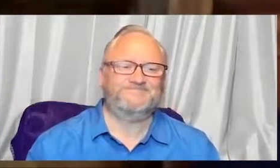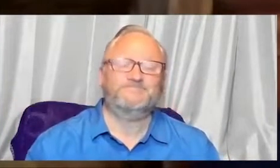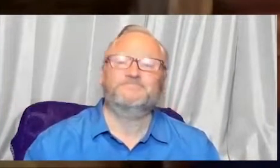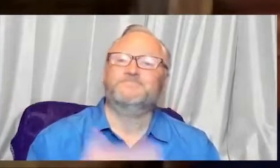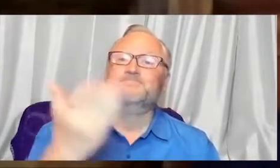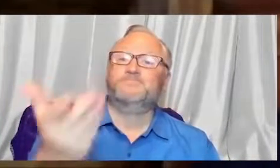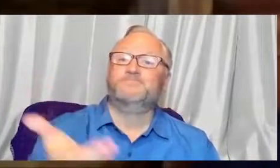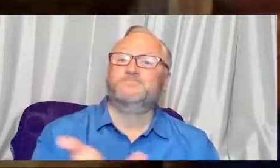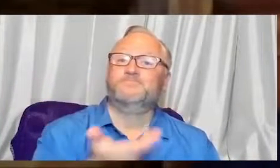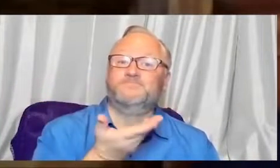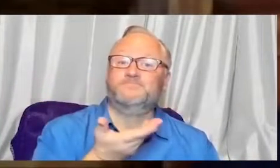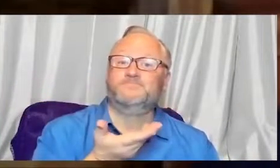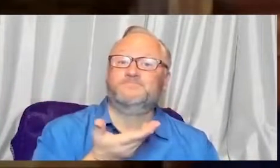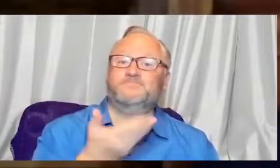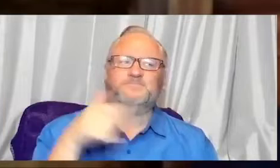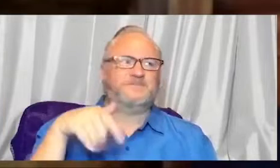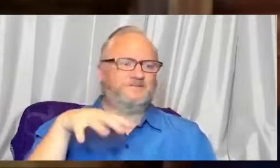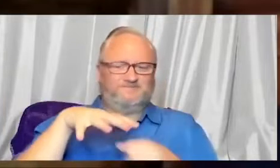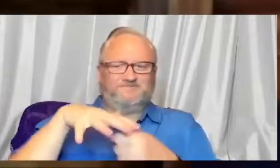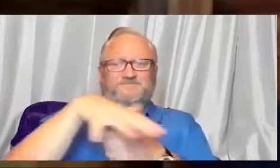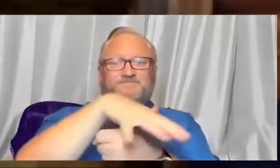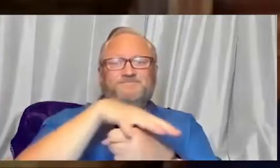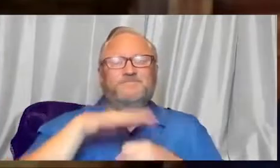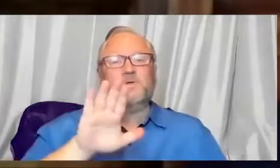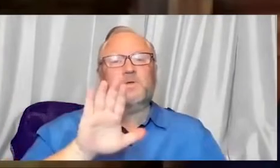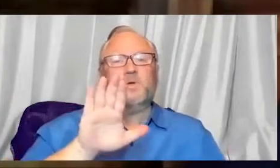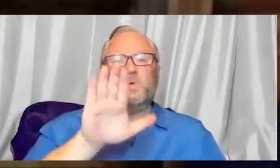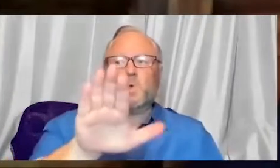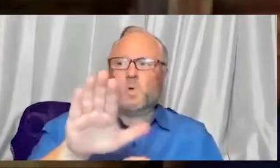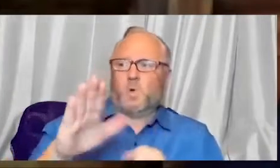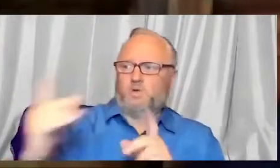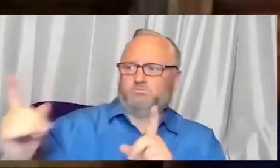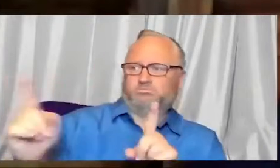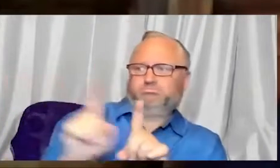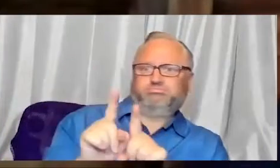Welcome to this space. Your presence here